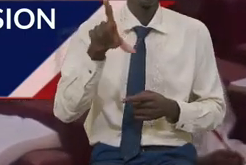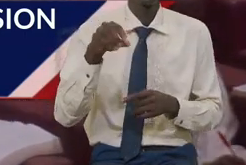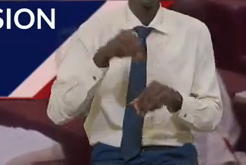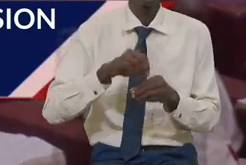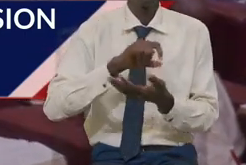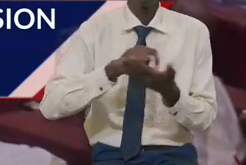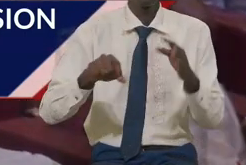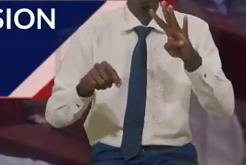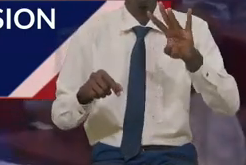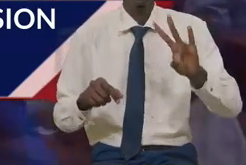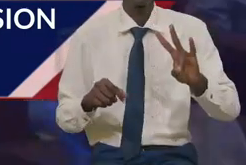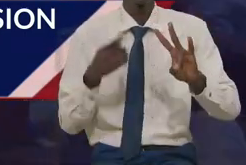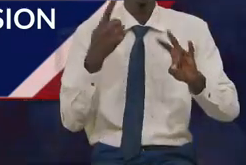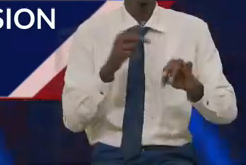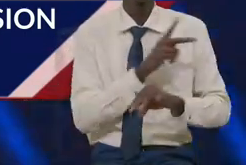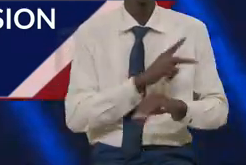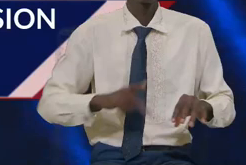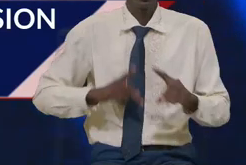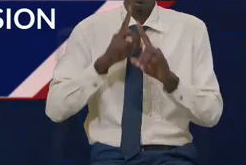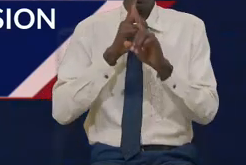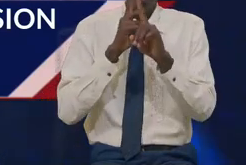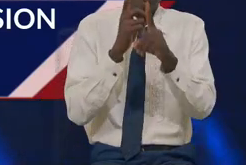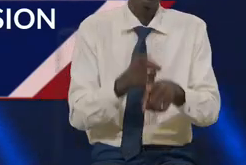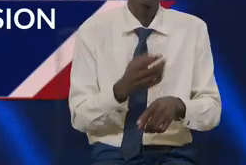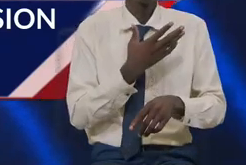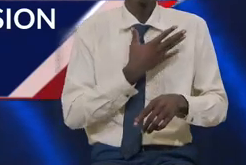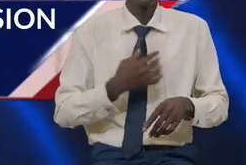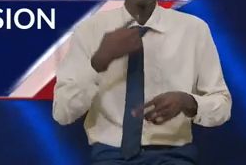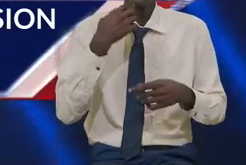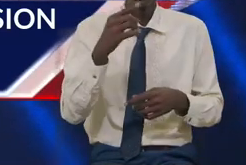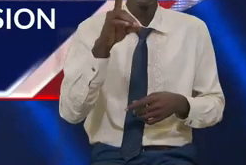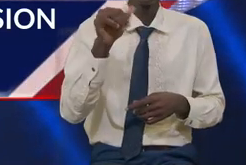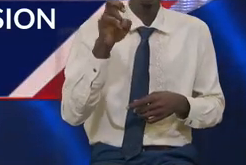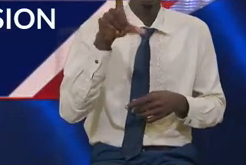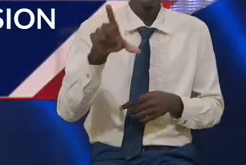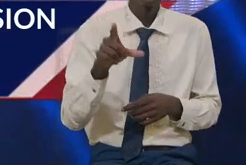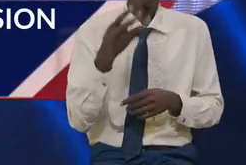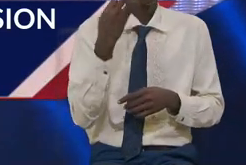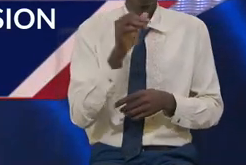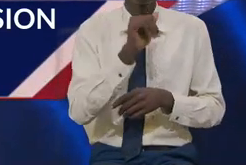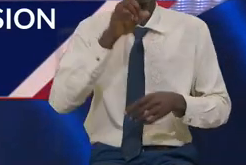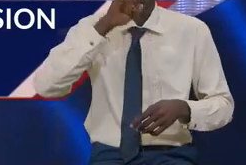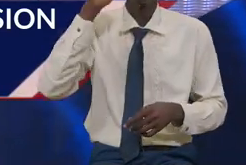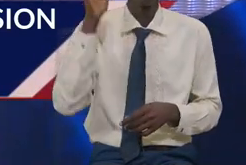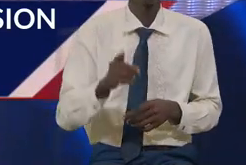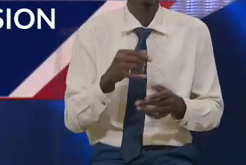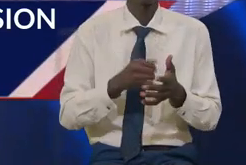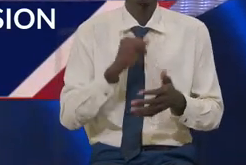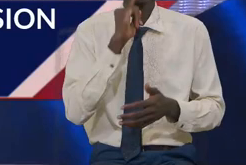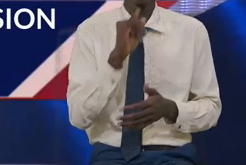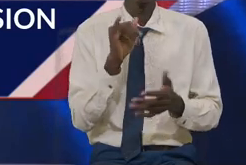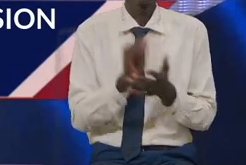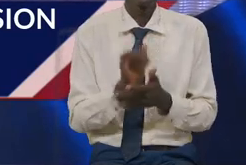47, the king answered unto Daniel and said, of a truth it is, that